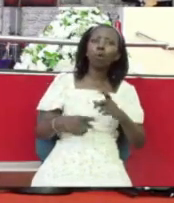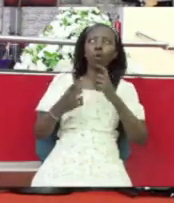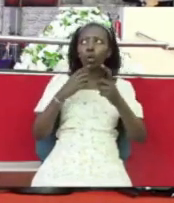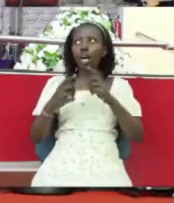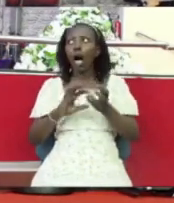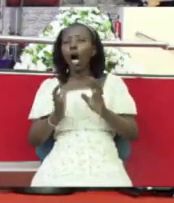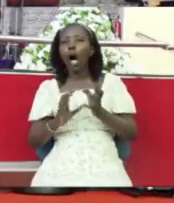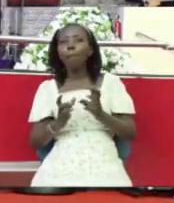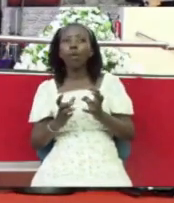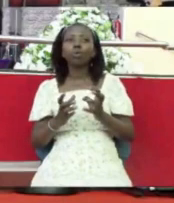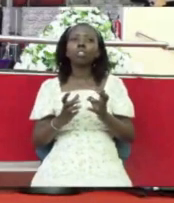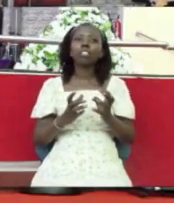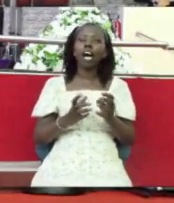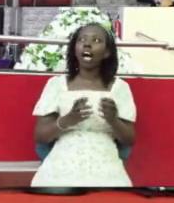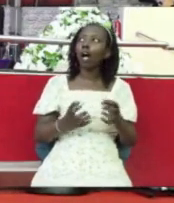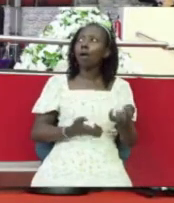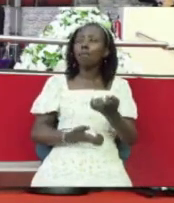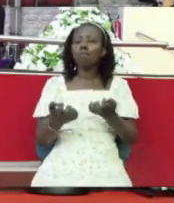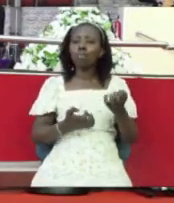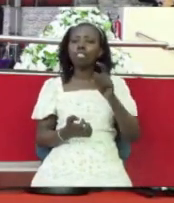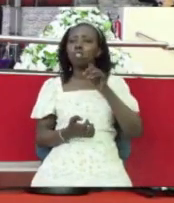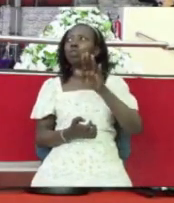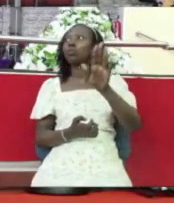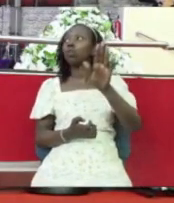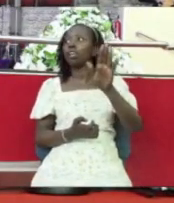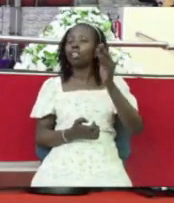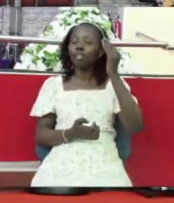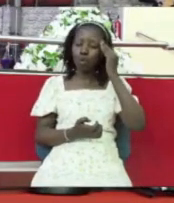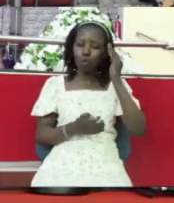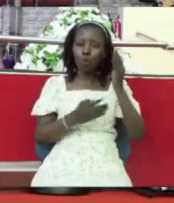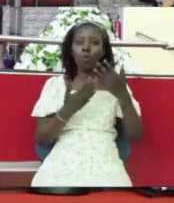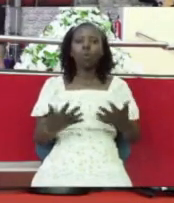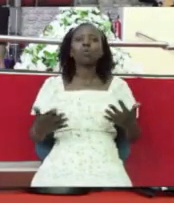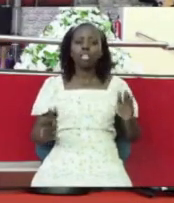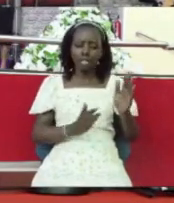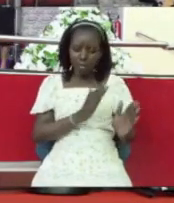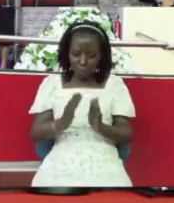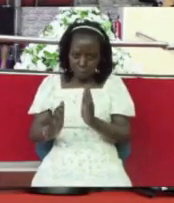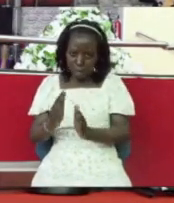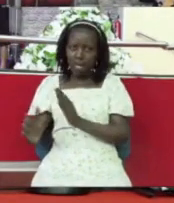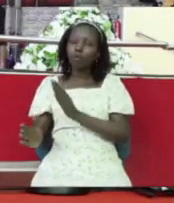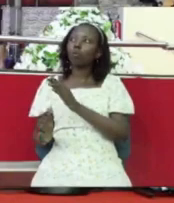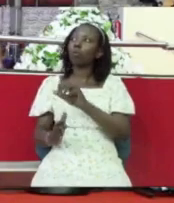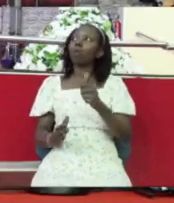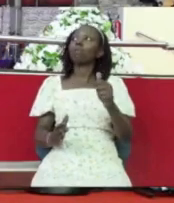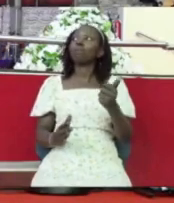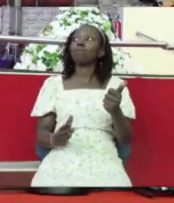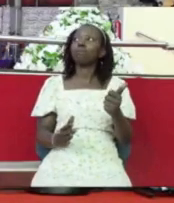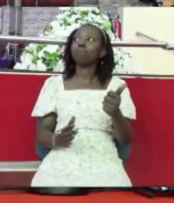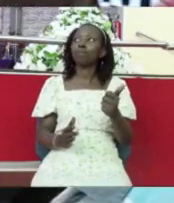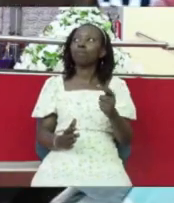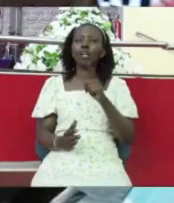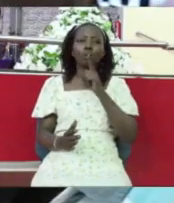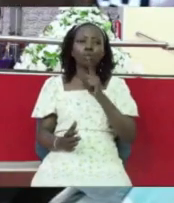want fresh, whatever, go to. Wacha watu wakaongee juu ya duka lako vile limepangwa vizuri. Kama unataka kitu fulani, kiko pale. So do not be